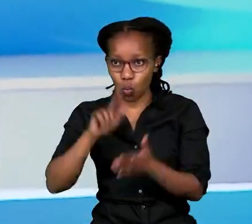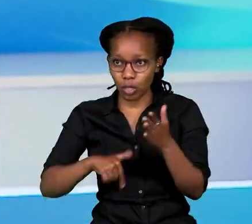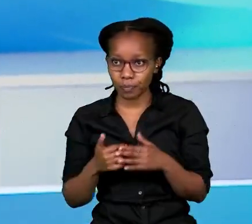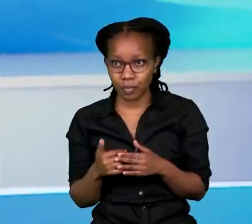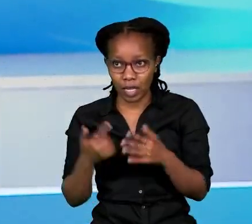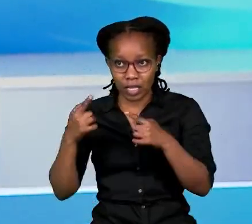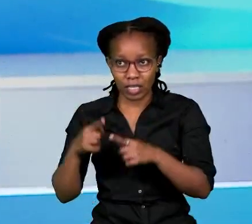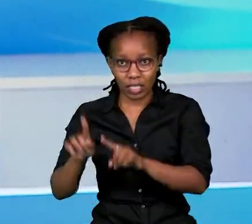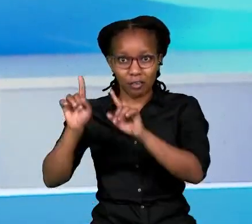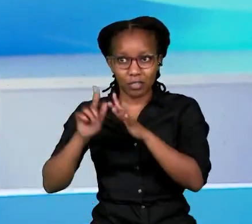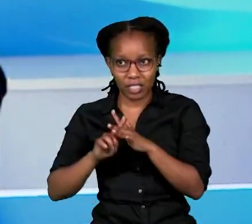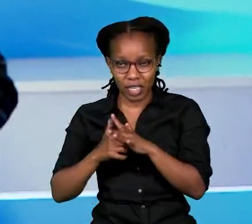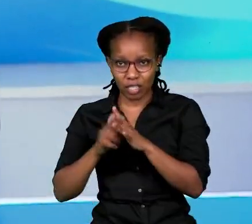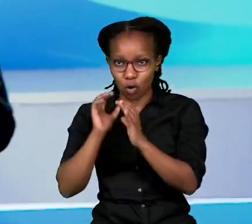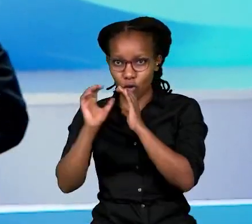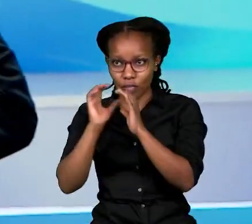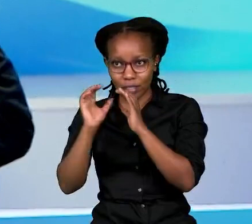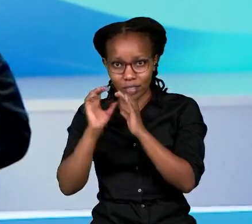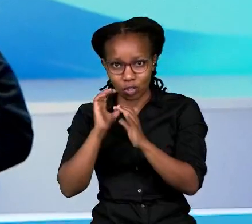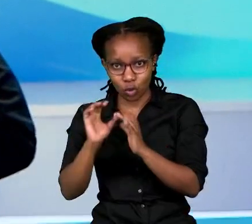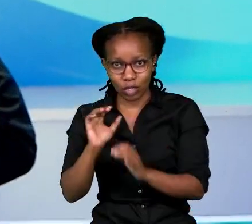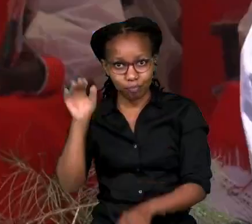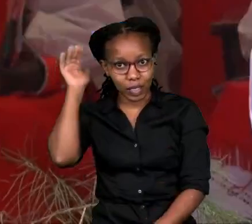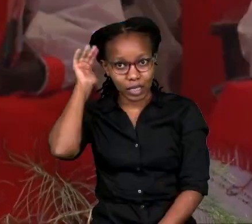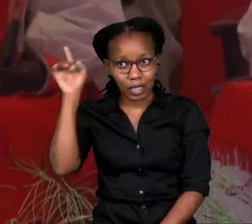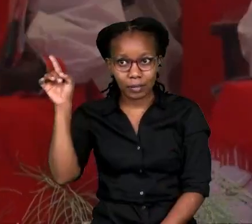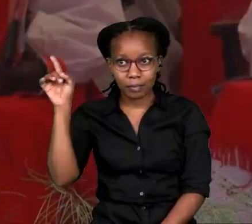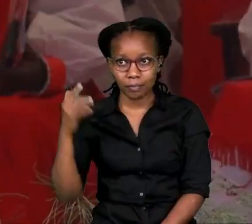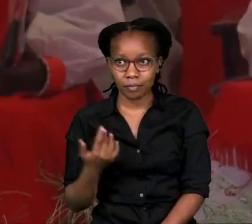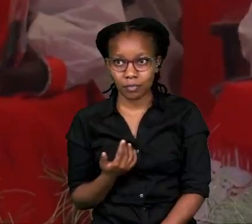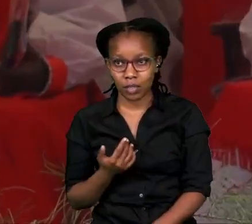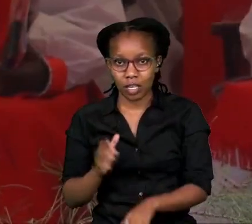one who started this whole conversation. This is what he had to say. The church is